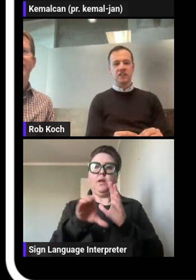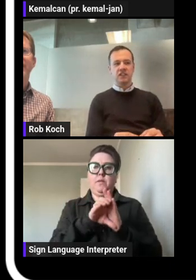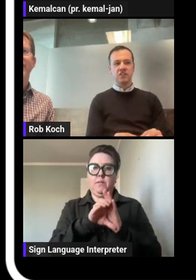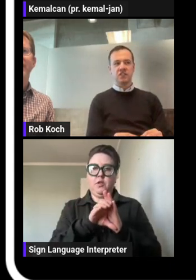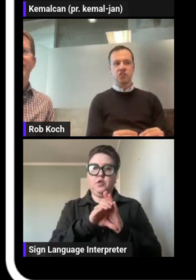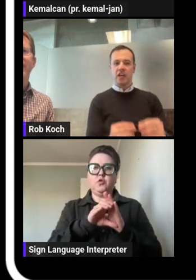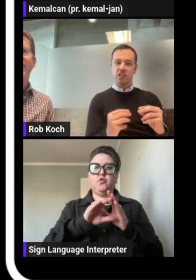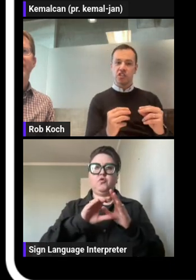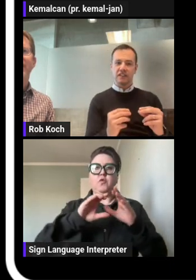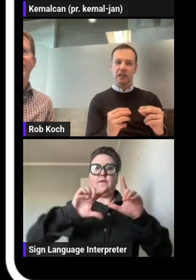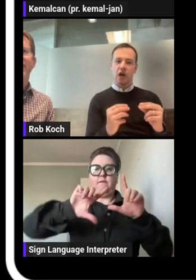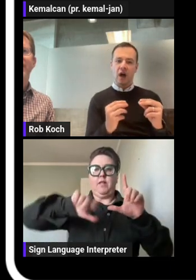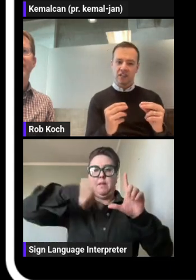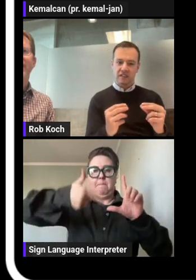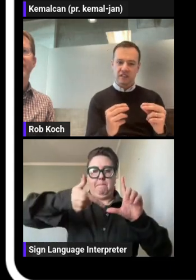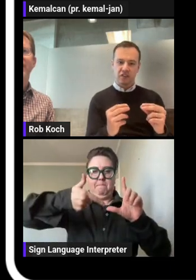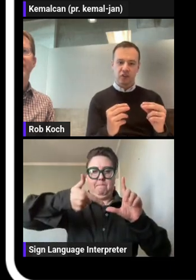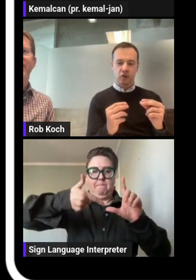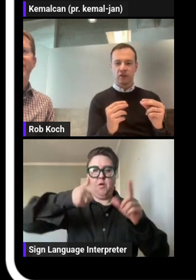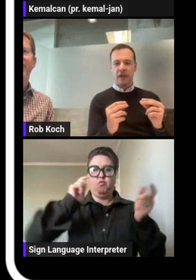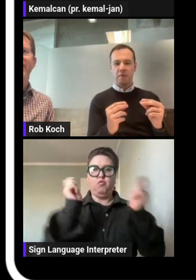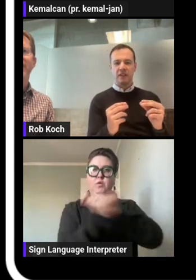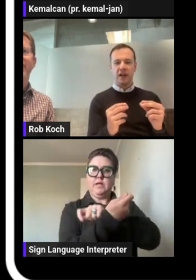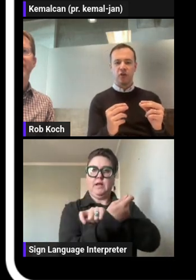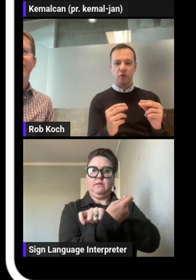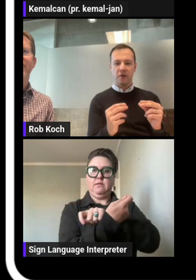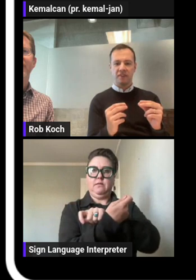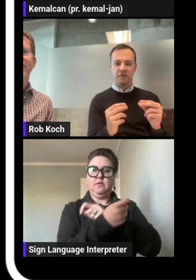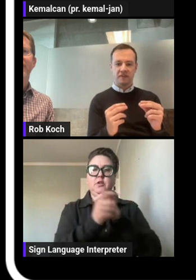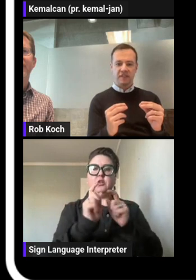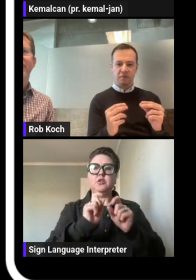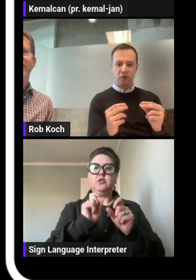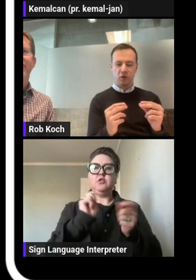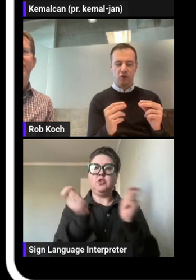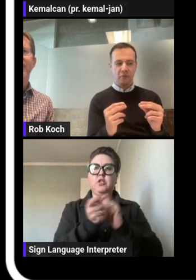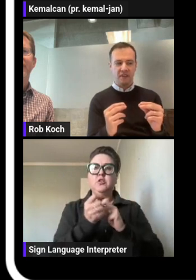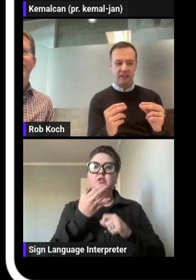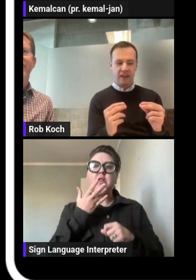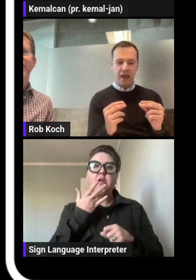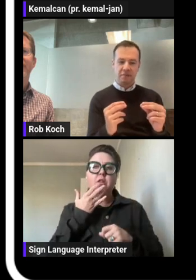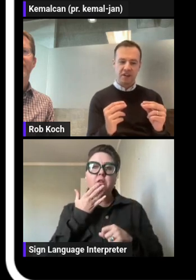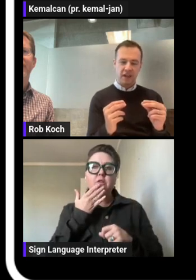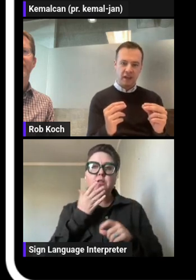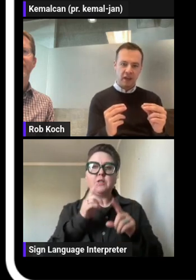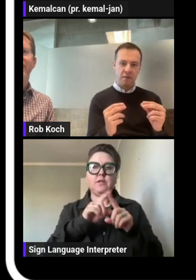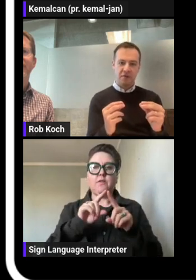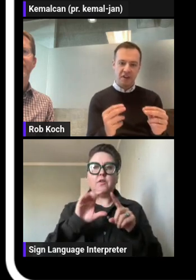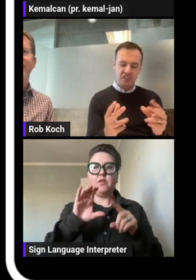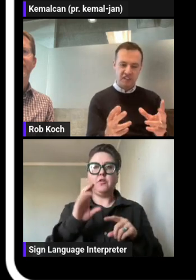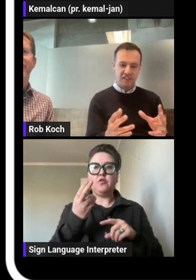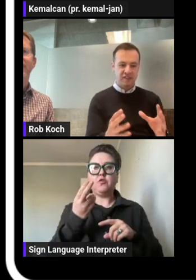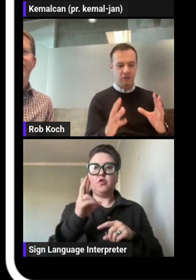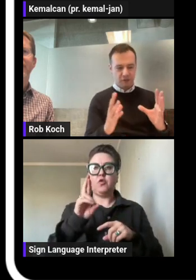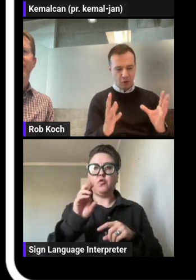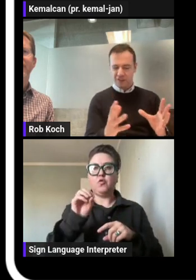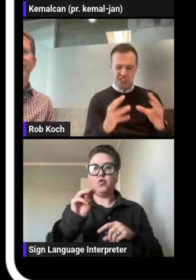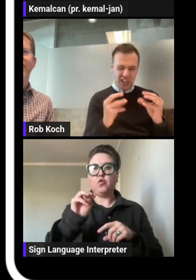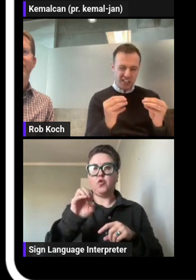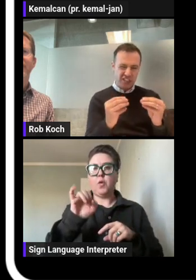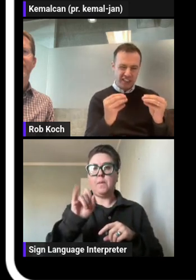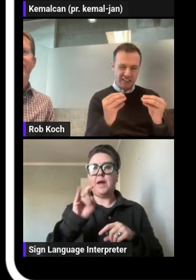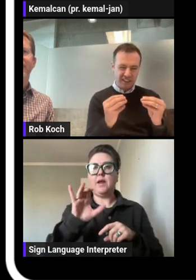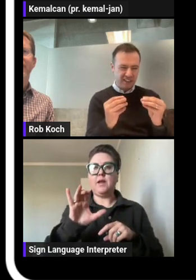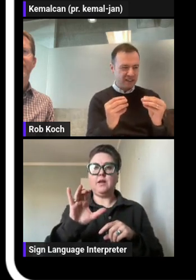it, changing the colors, and apply something called chromatic aberrations,